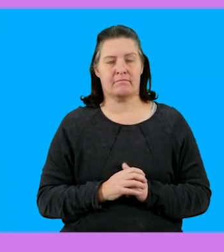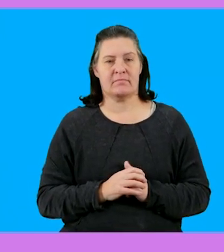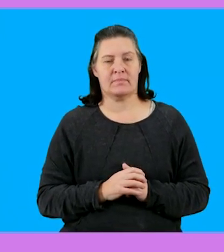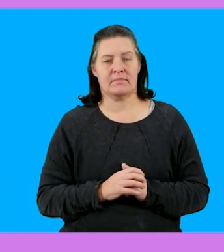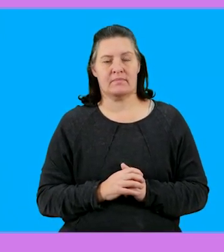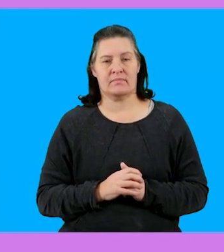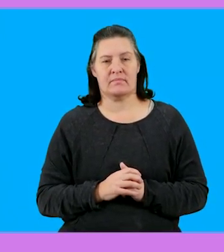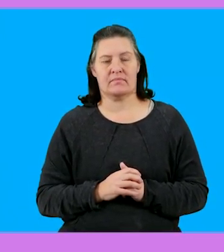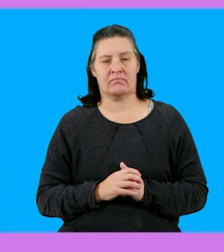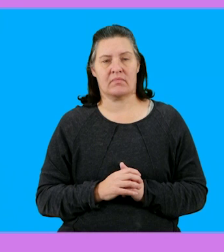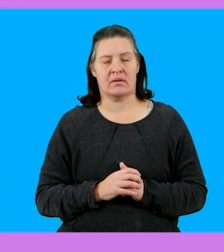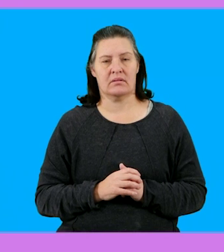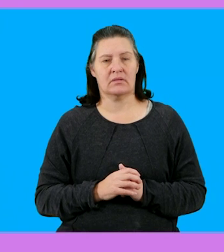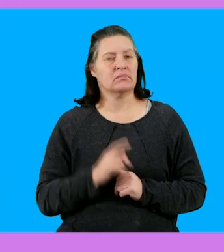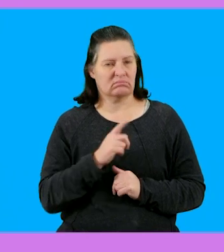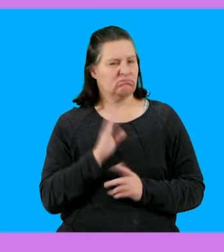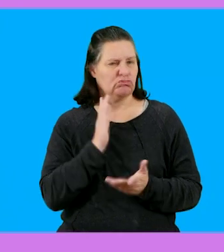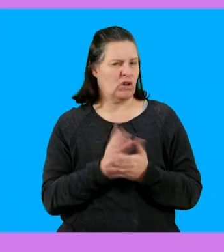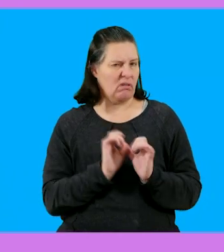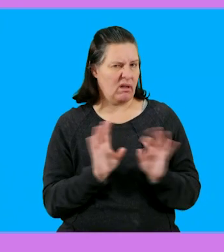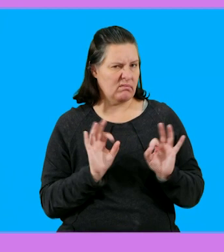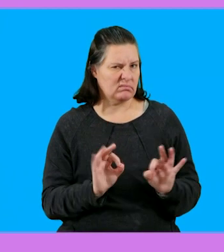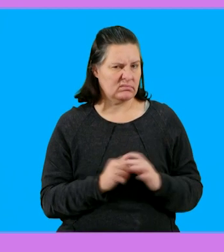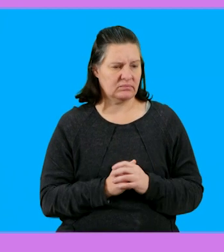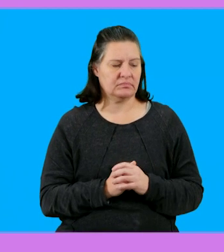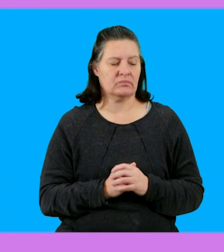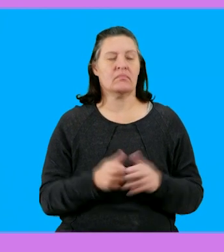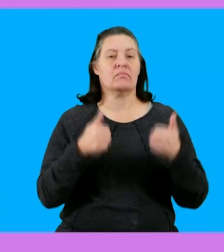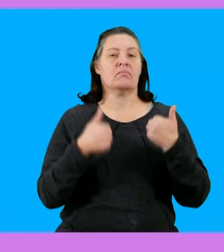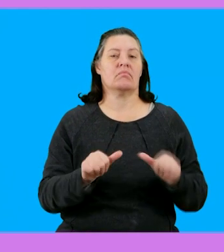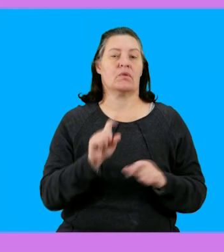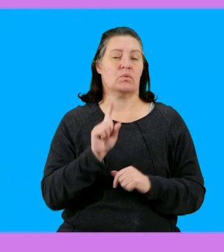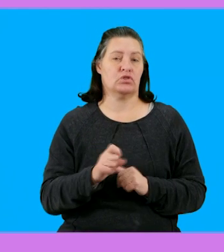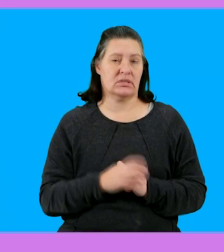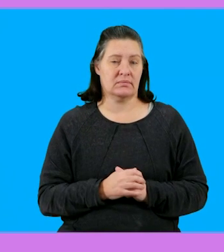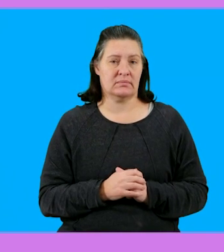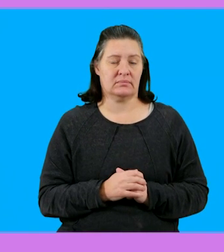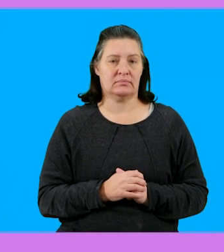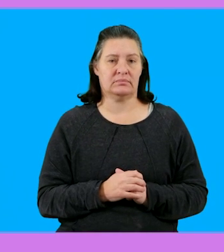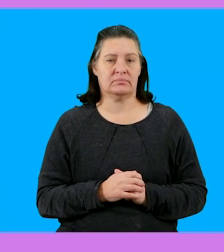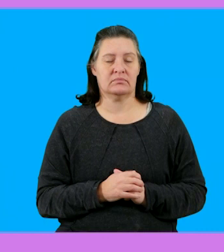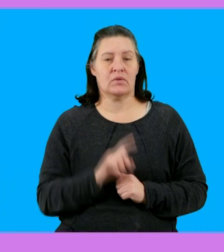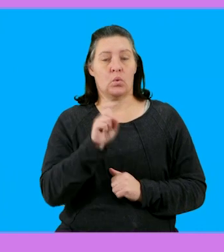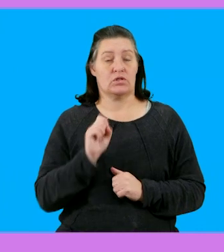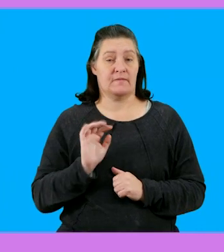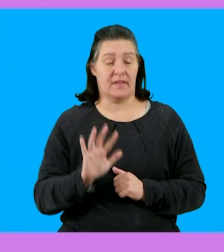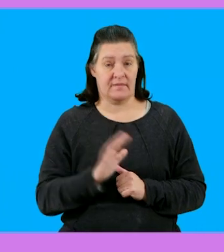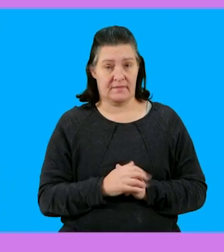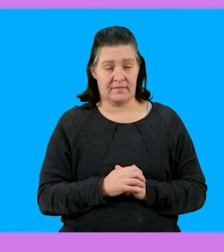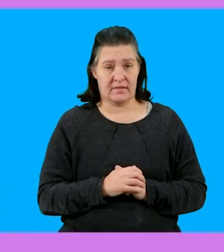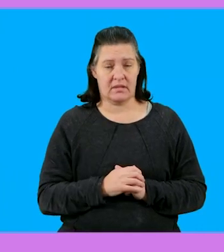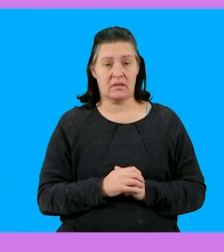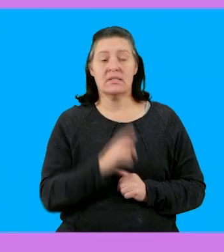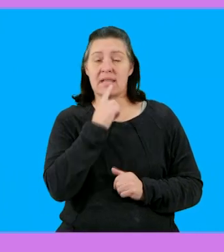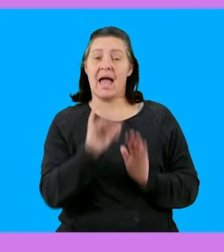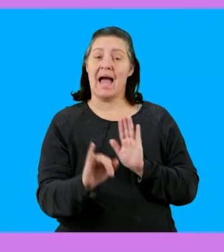2023. Okay, I guess that's also quite straightforward. Let's move on to our next question. Question number 5.